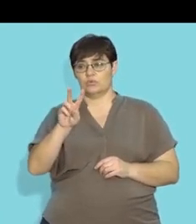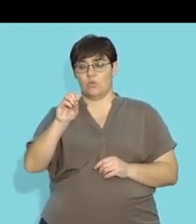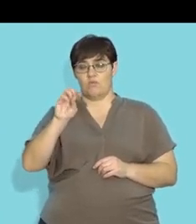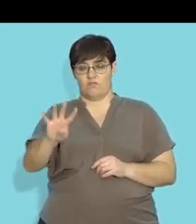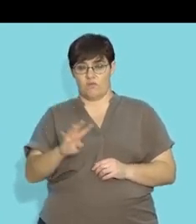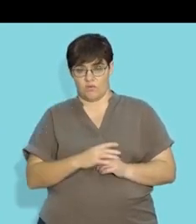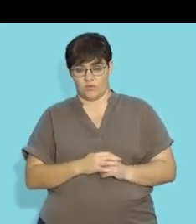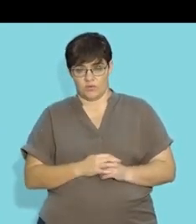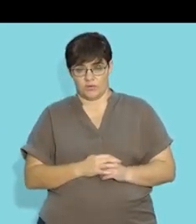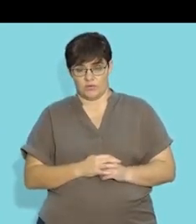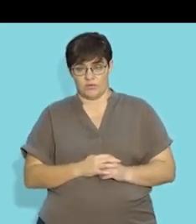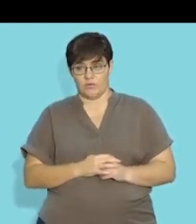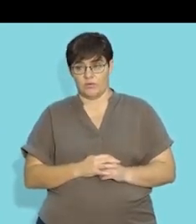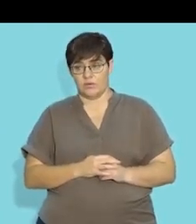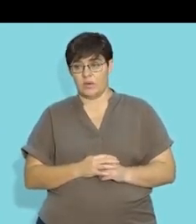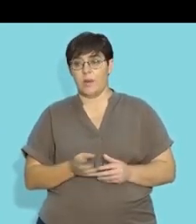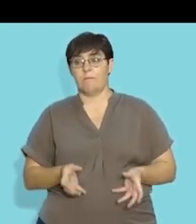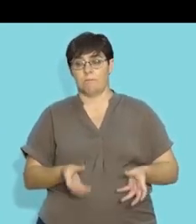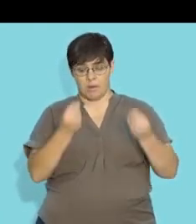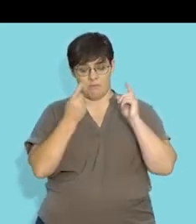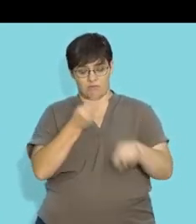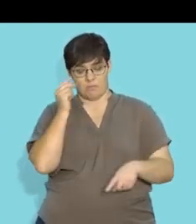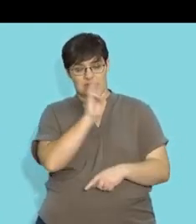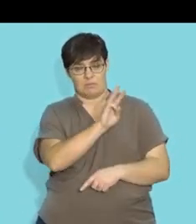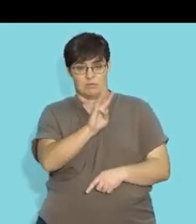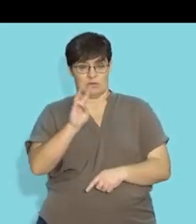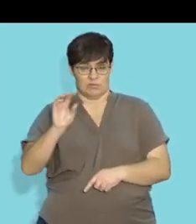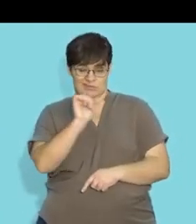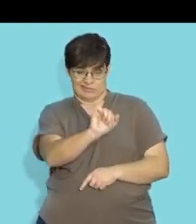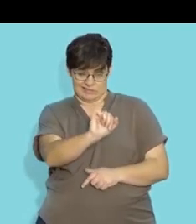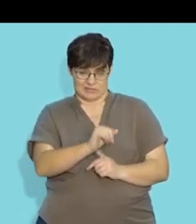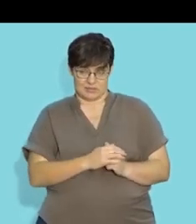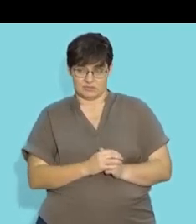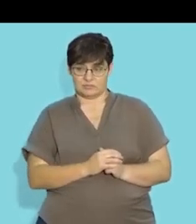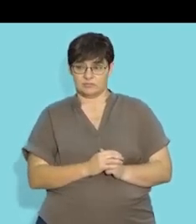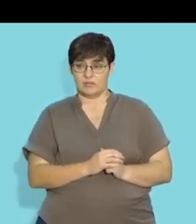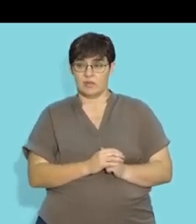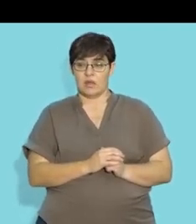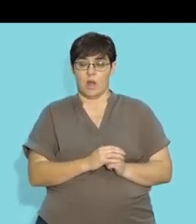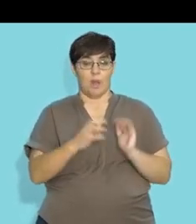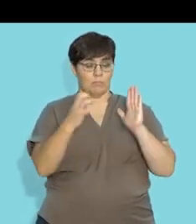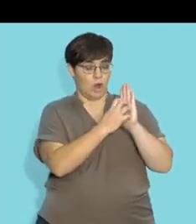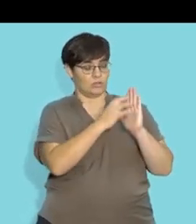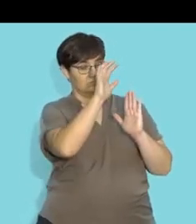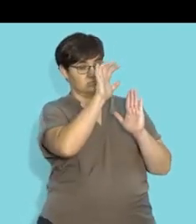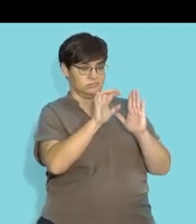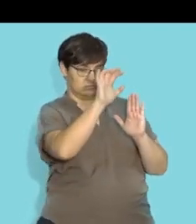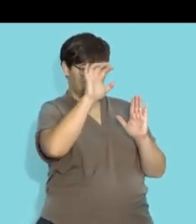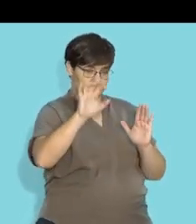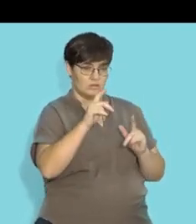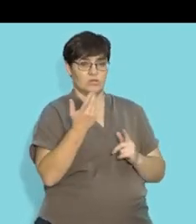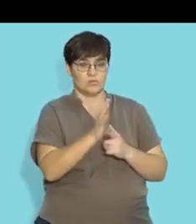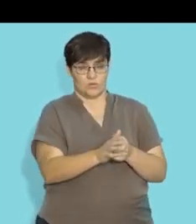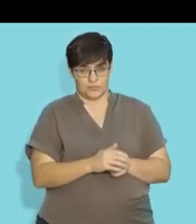2004 can be accessed from this website, okay? So the scatter plot was shown,